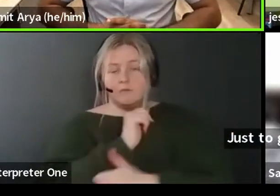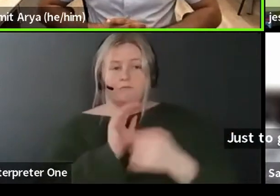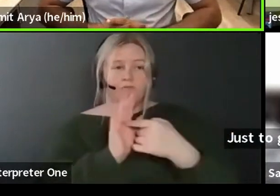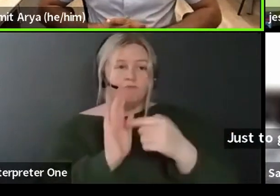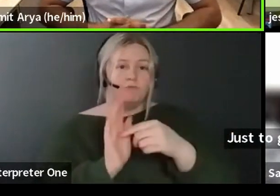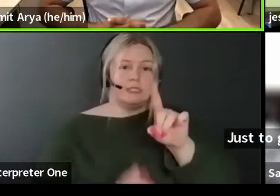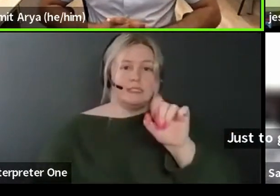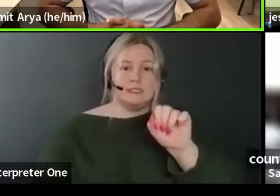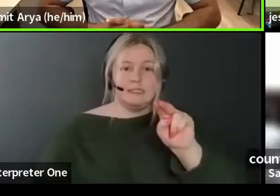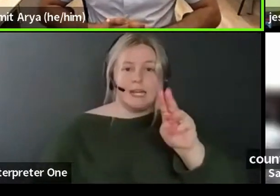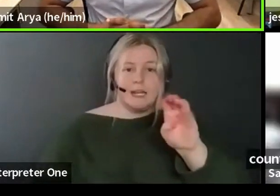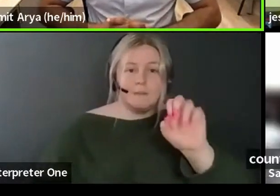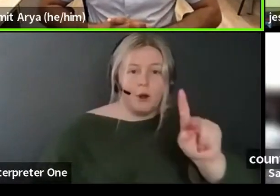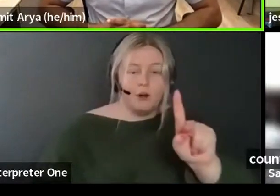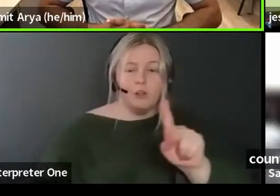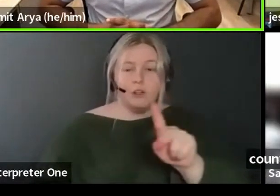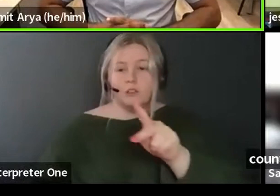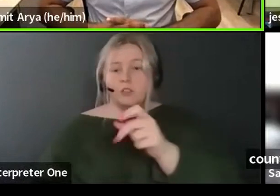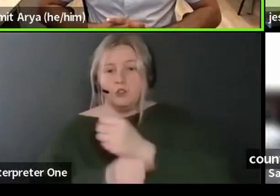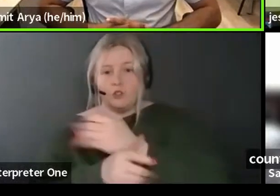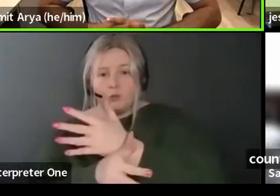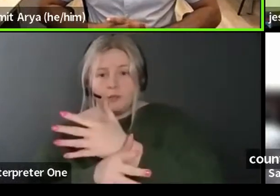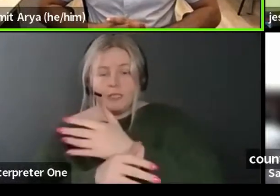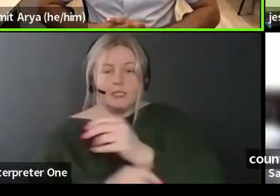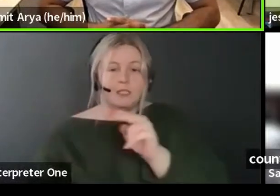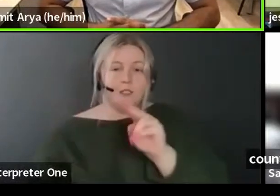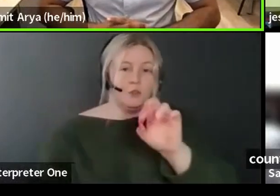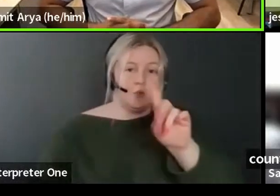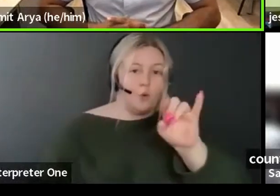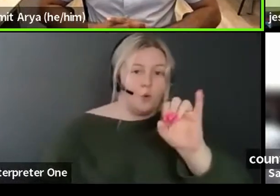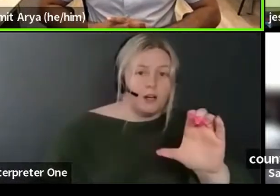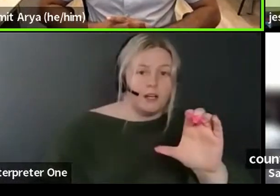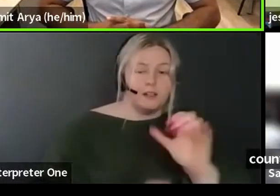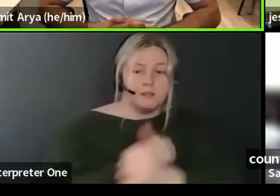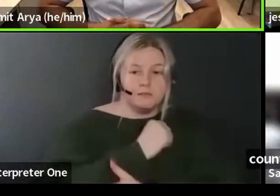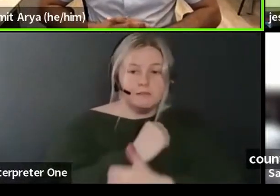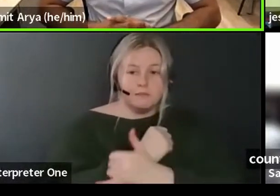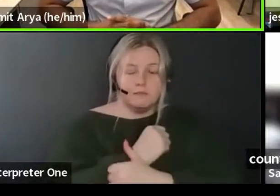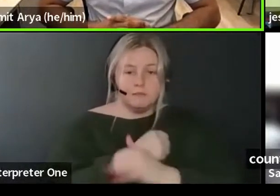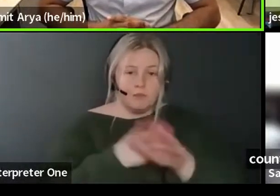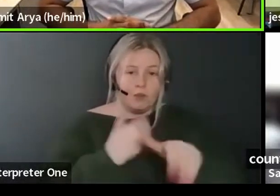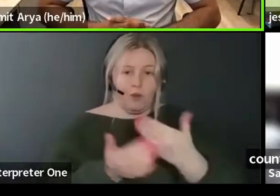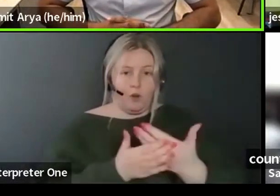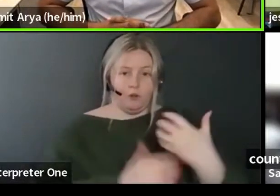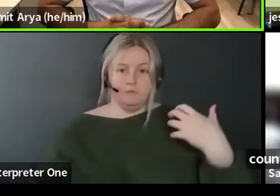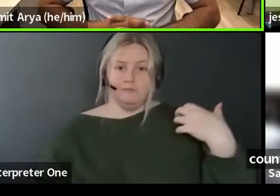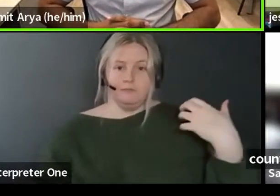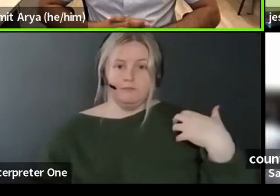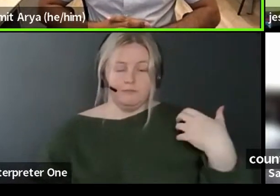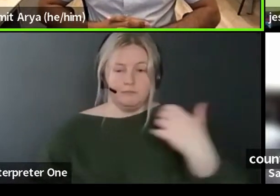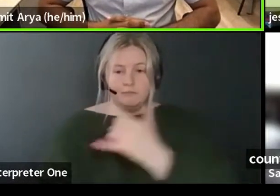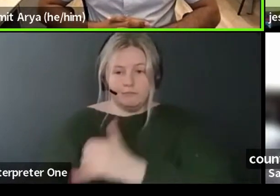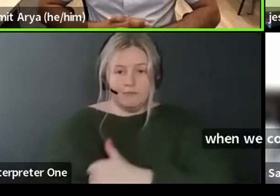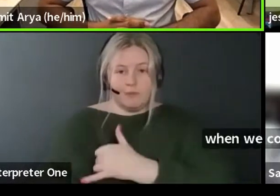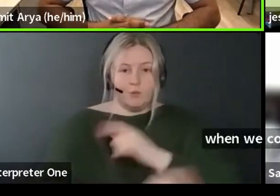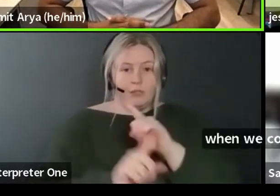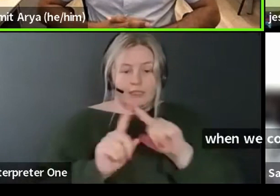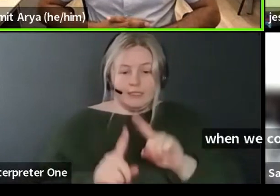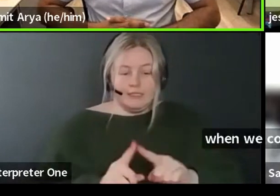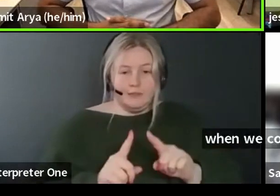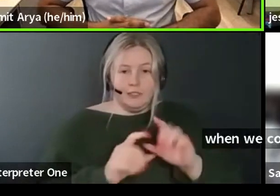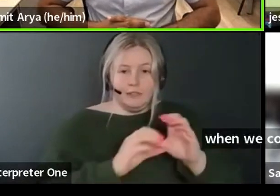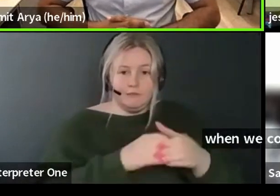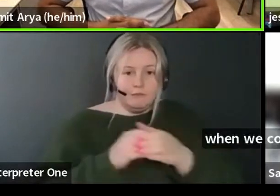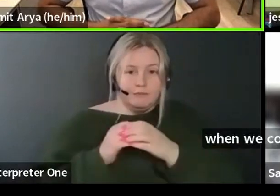Denmark, the Netherlands, Germany, the Nordic countries, and of course, these are all capitalist countries with aging populations who